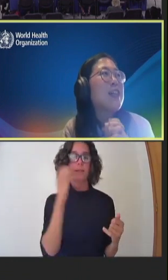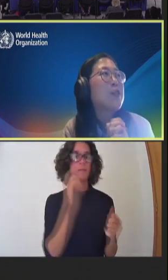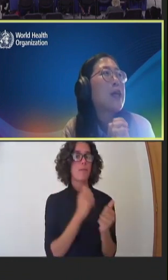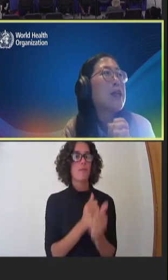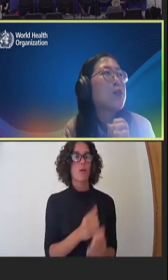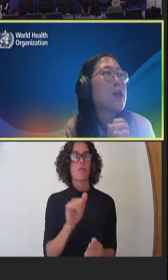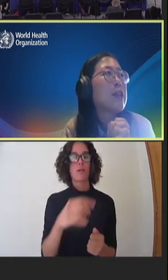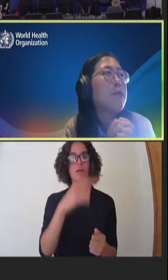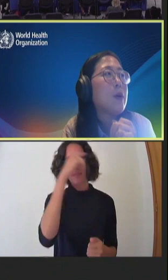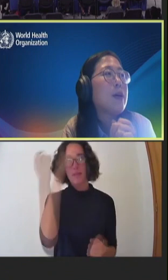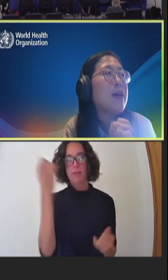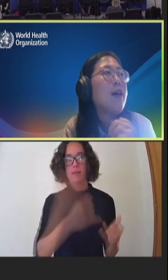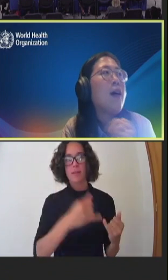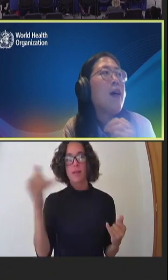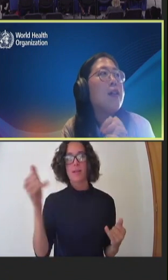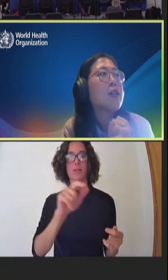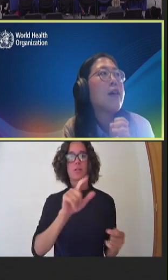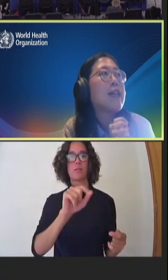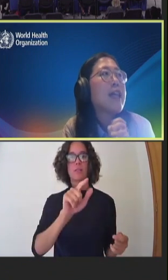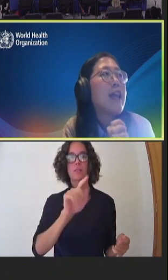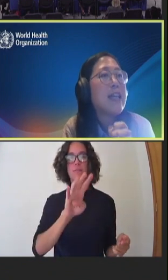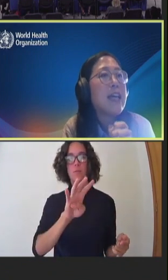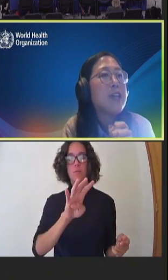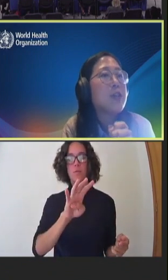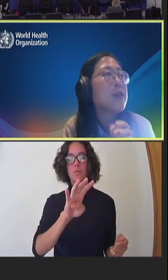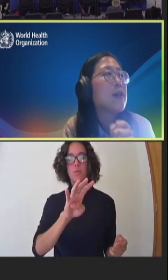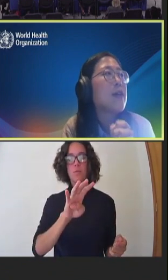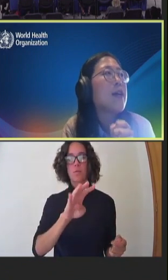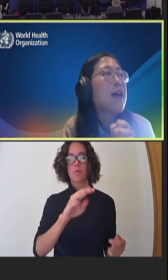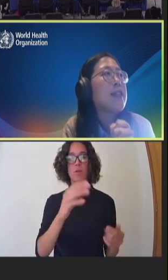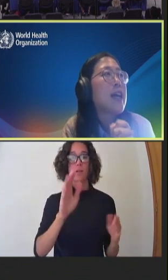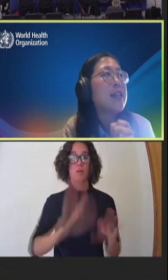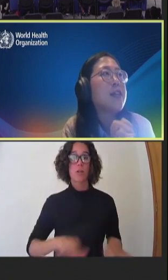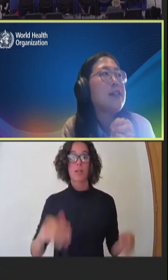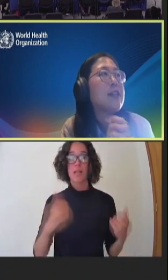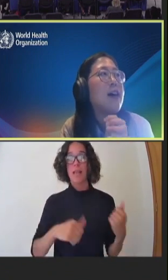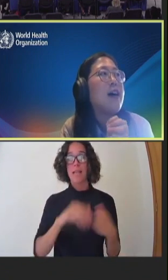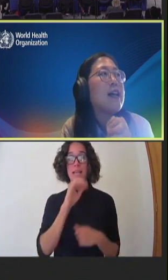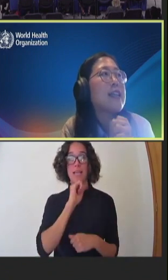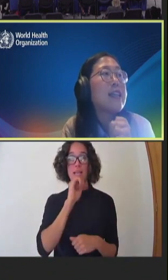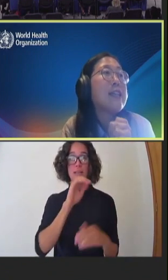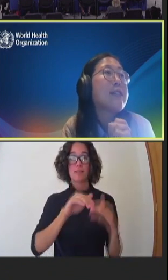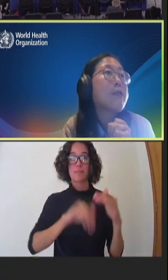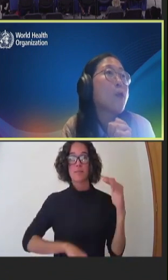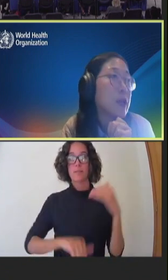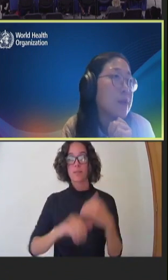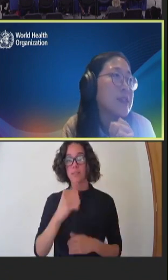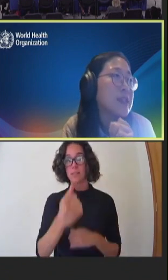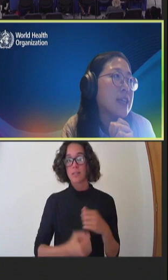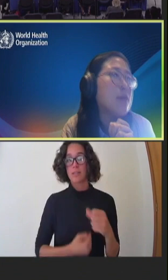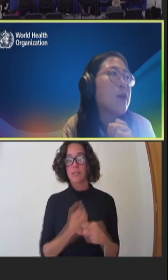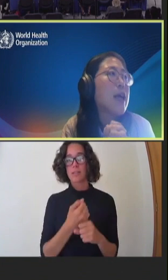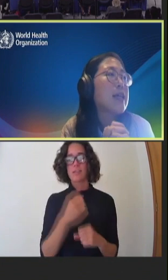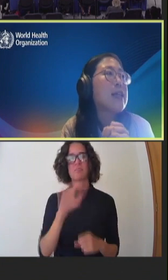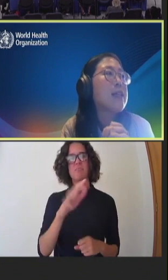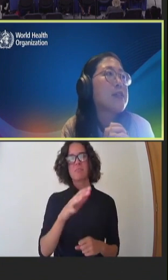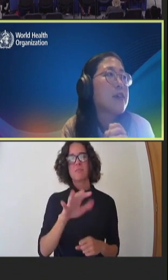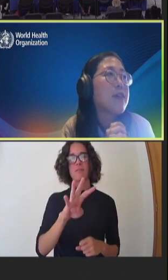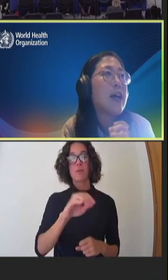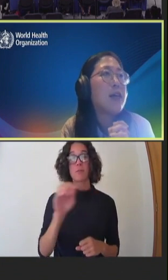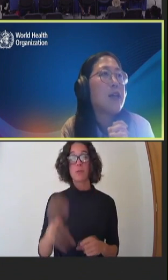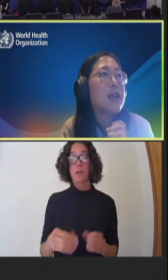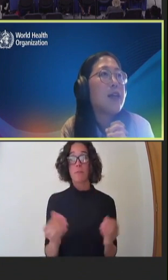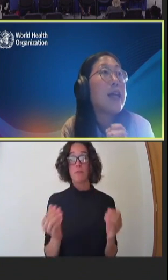so in 2024, a child at any age under 10 years is at least 40% more likely